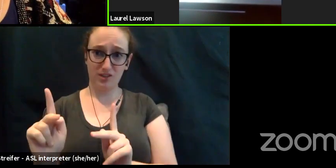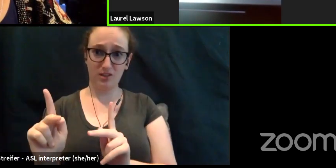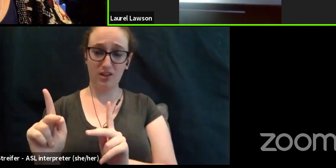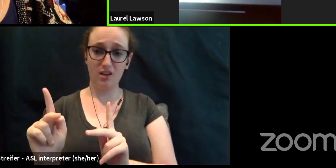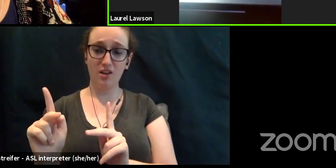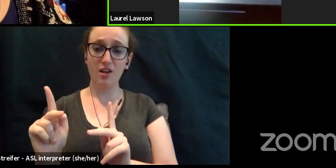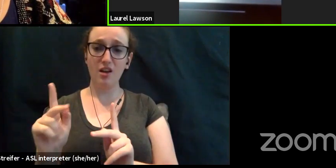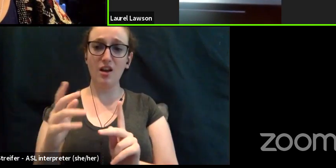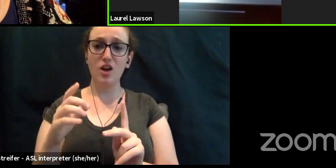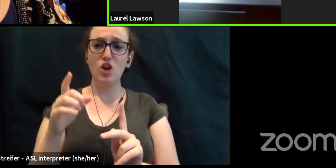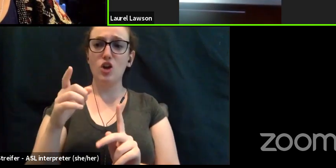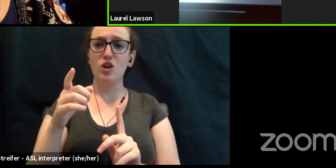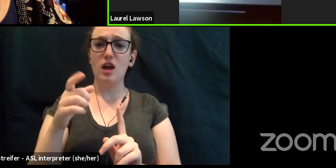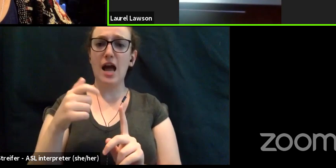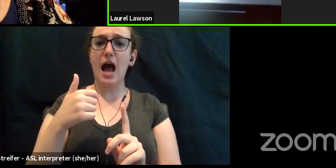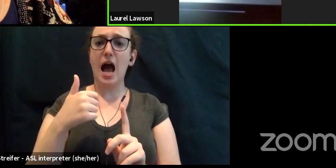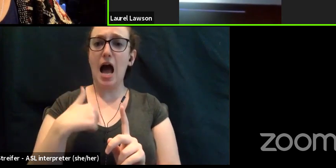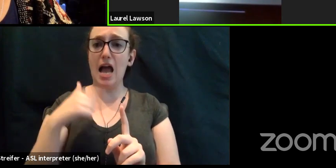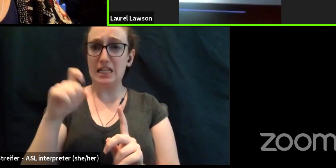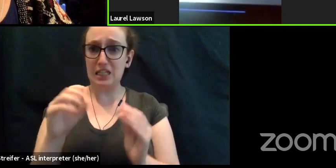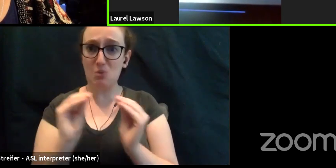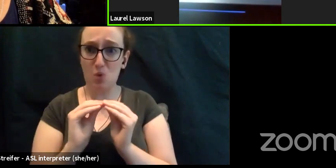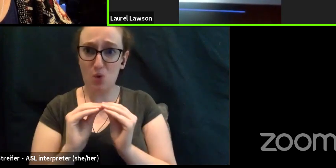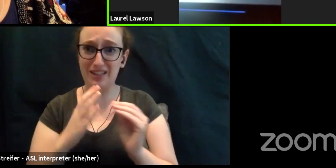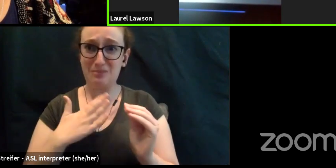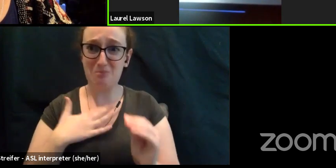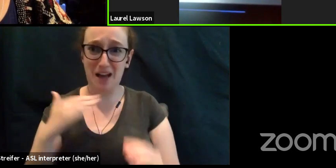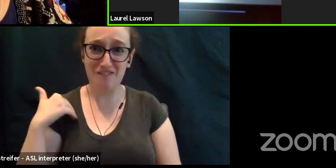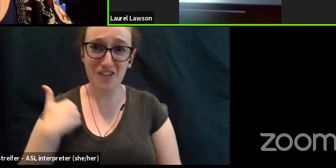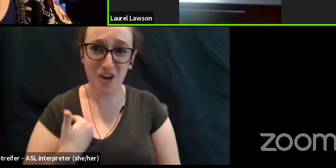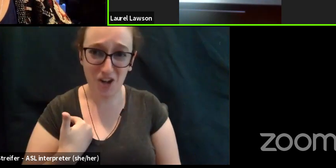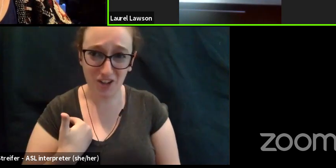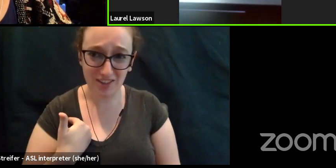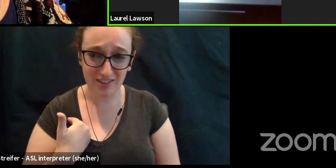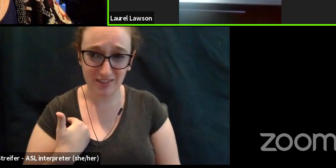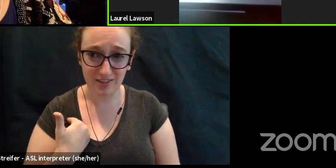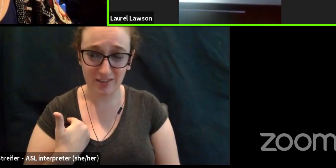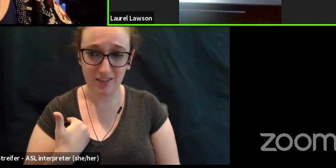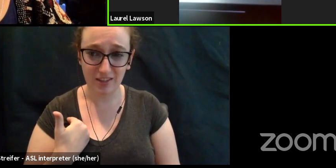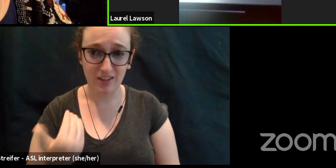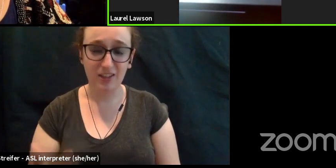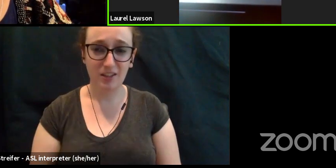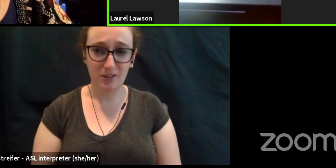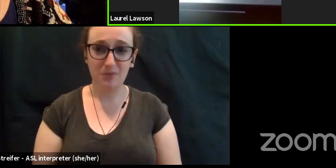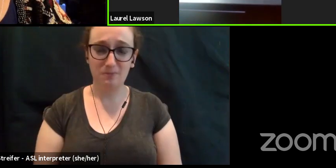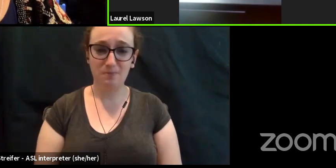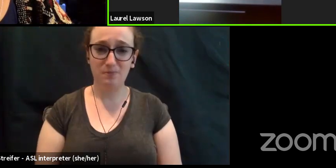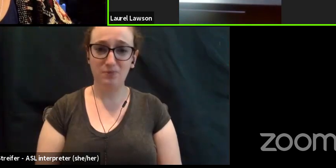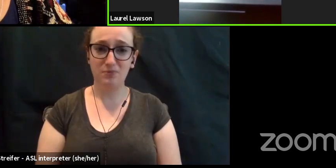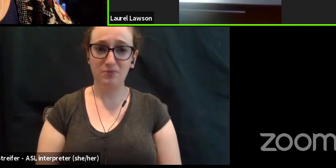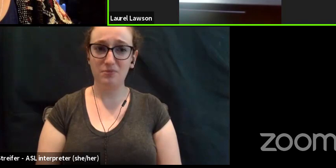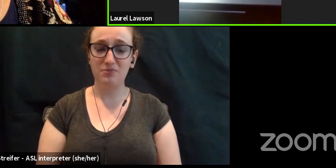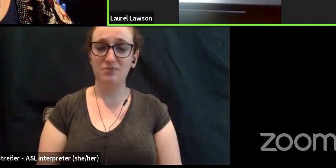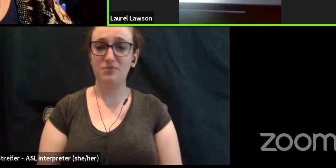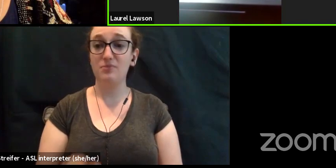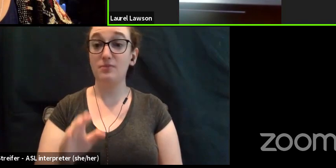oh, you need more, it's your fault that we're not giving this to you, rather